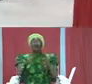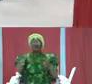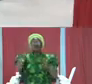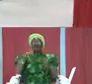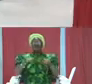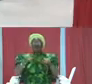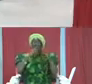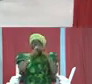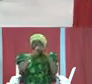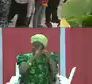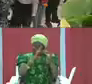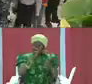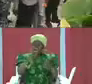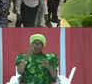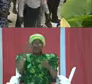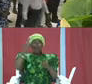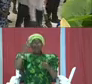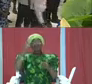altar call